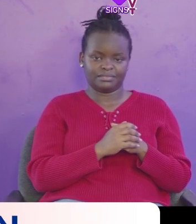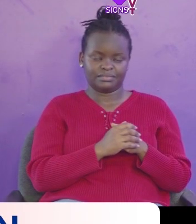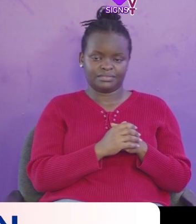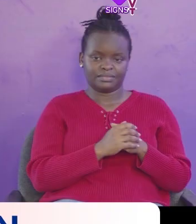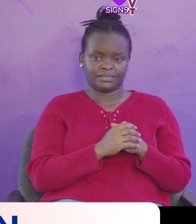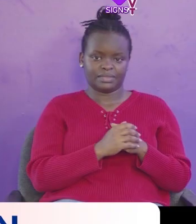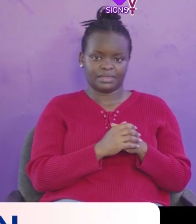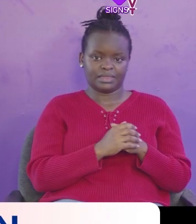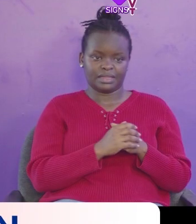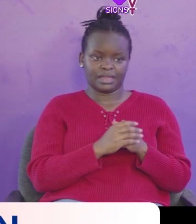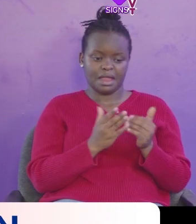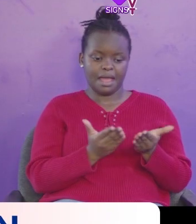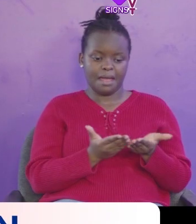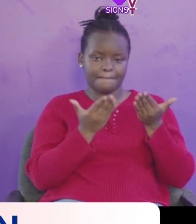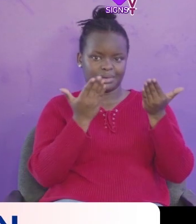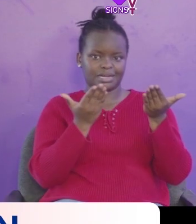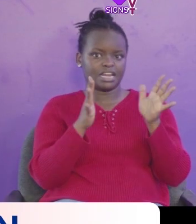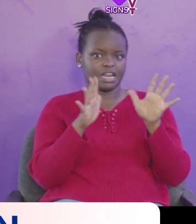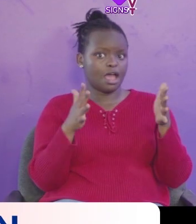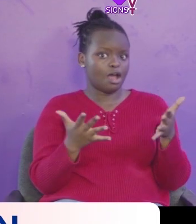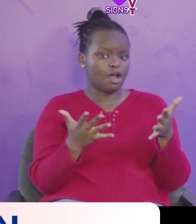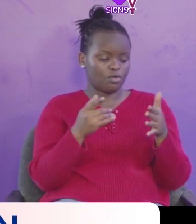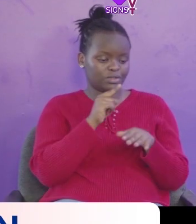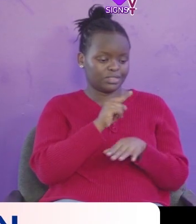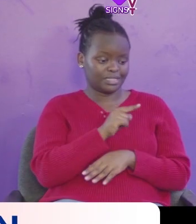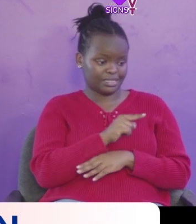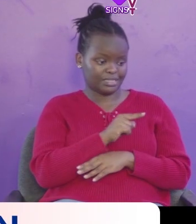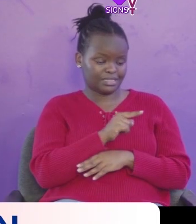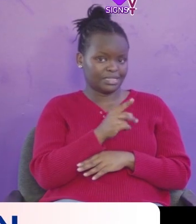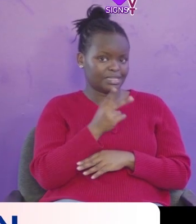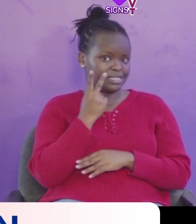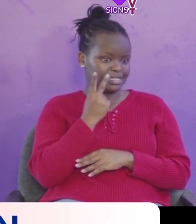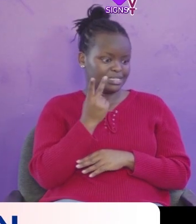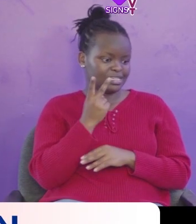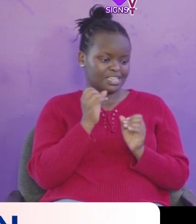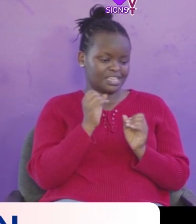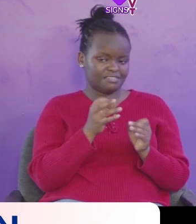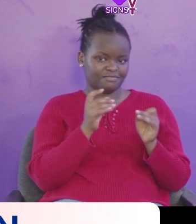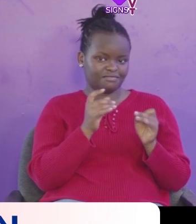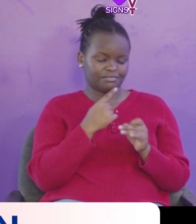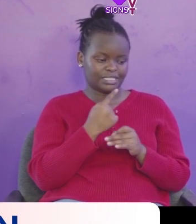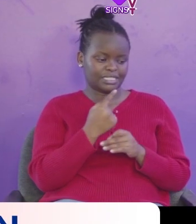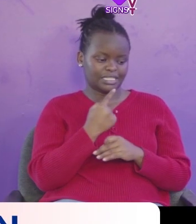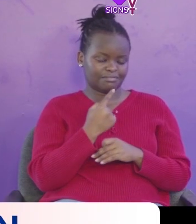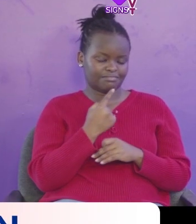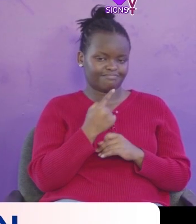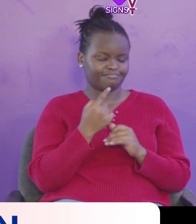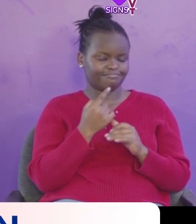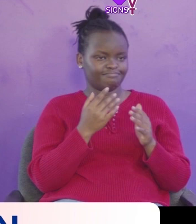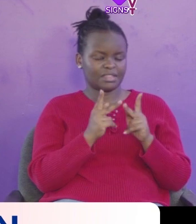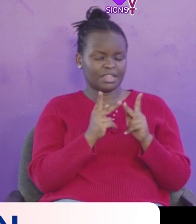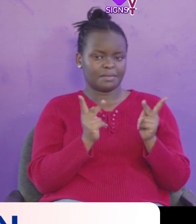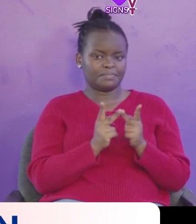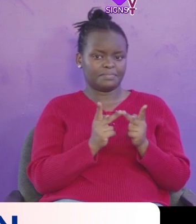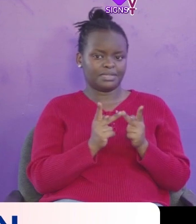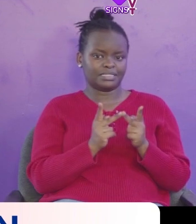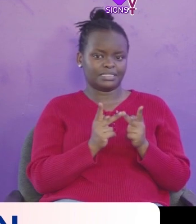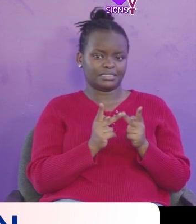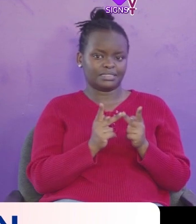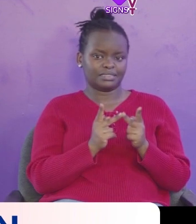Wana upgrade slum aje? Huyu structure owner akishakuwa guaranteed that hapa mahali umekaa hapa ni